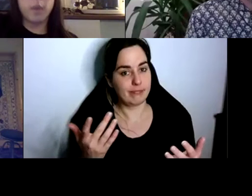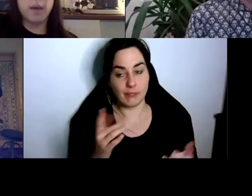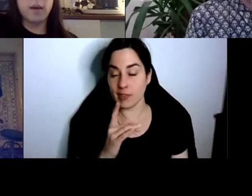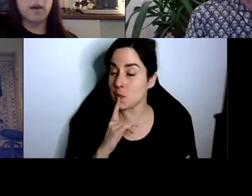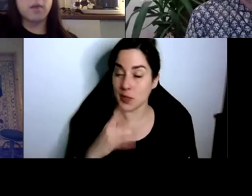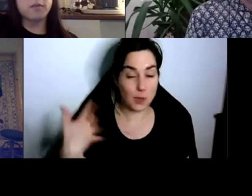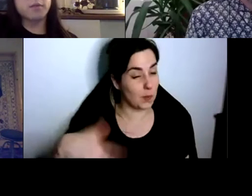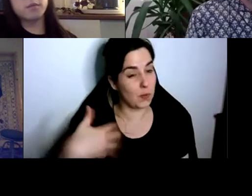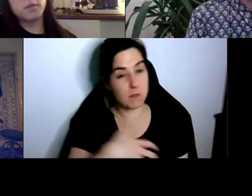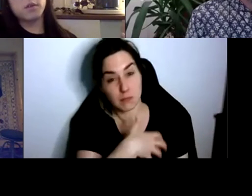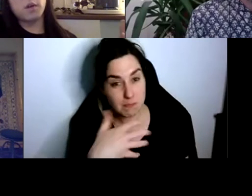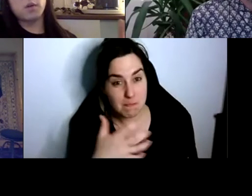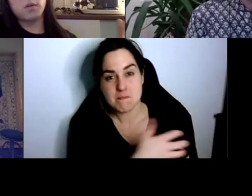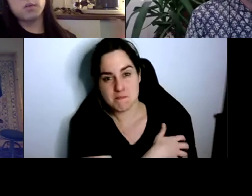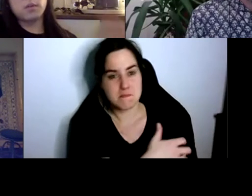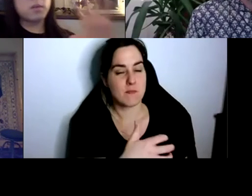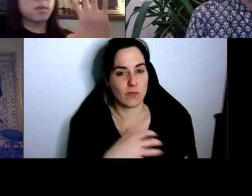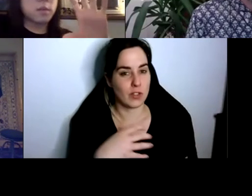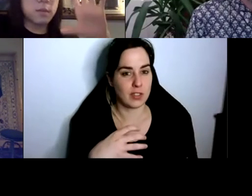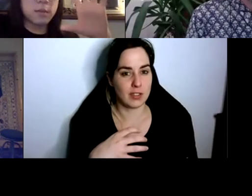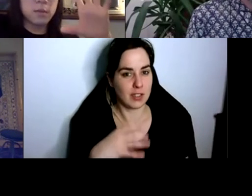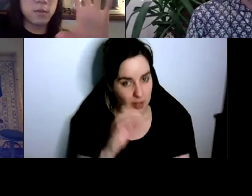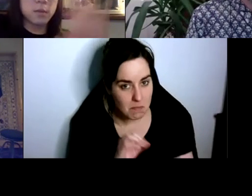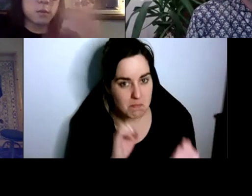powerful way of, you know,